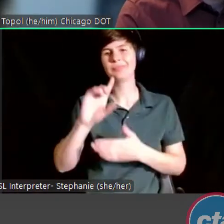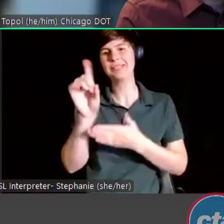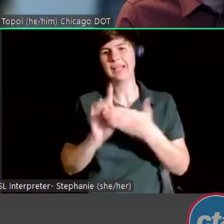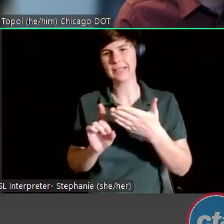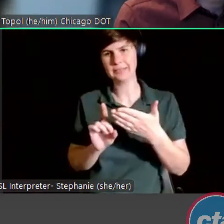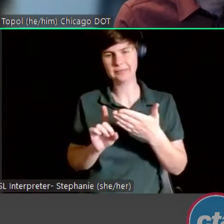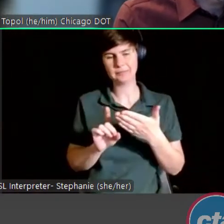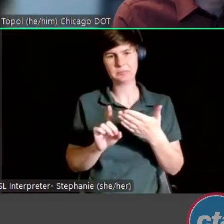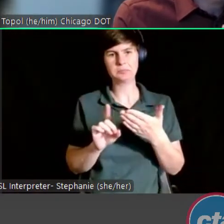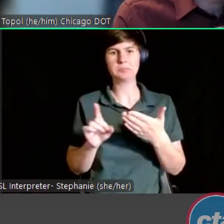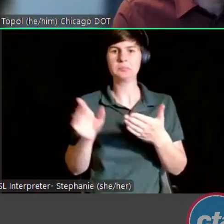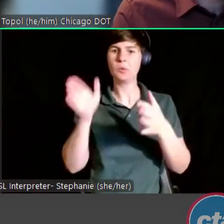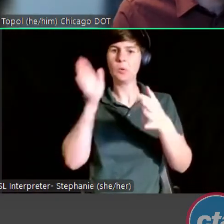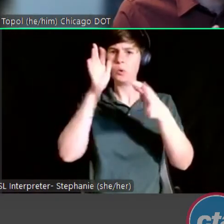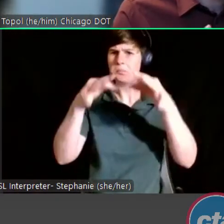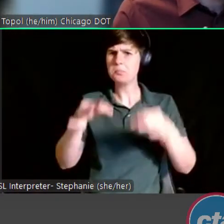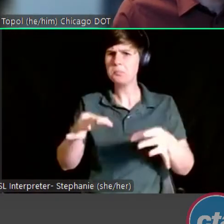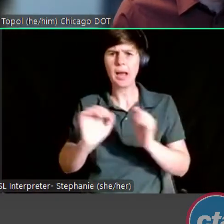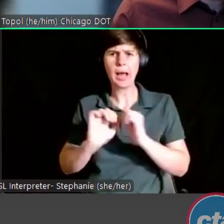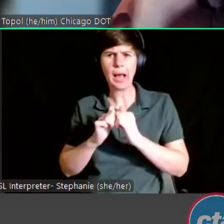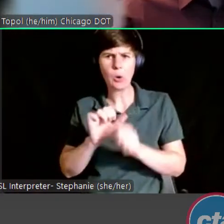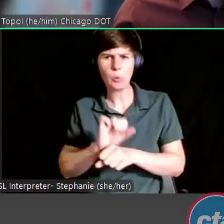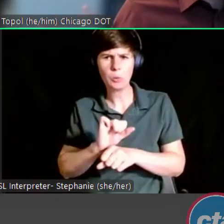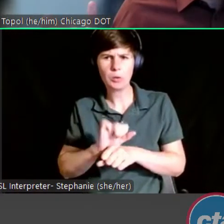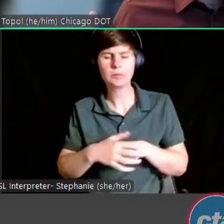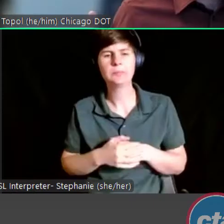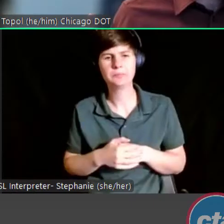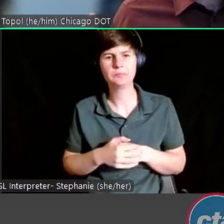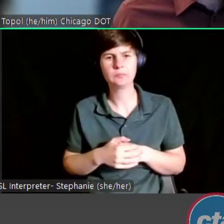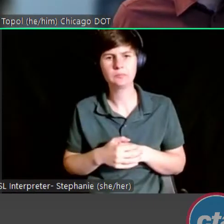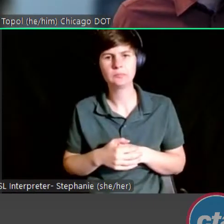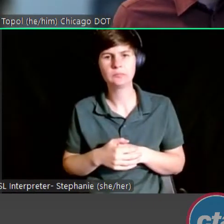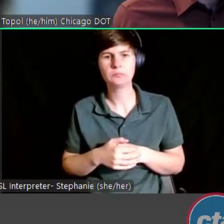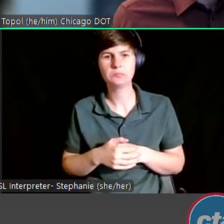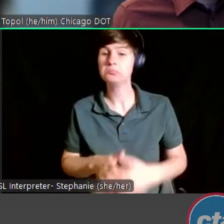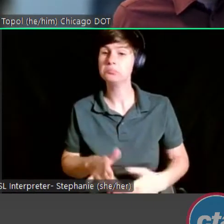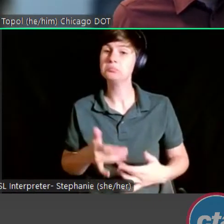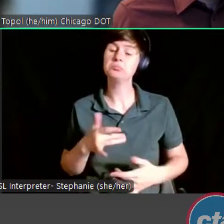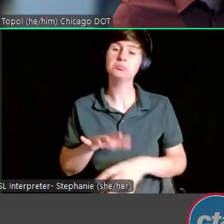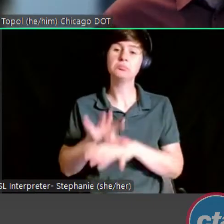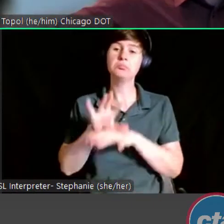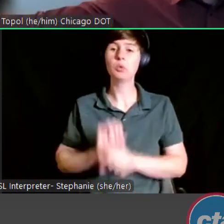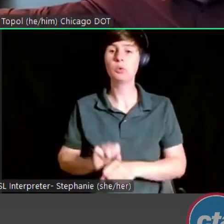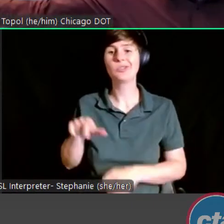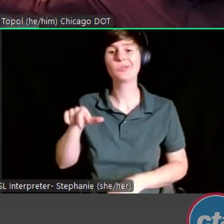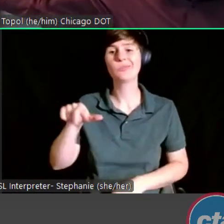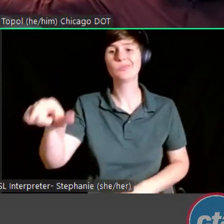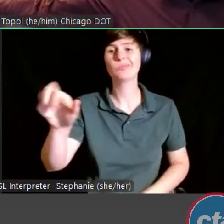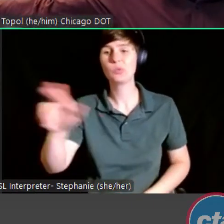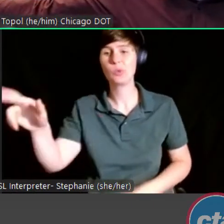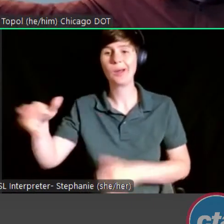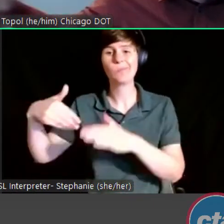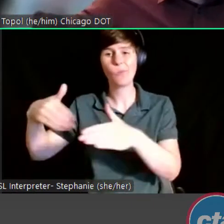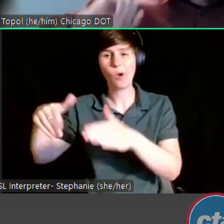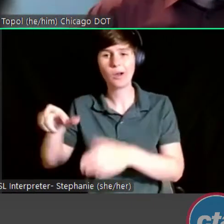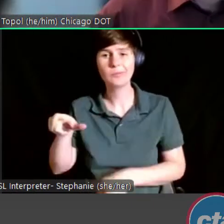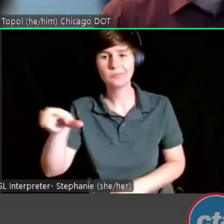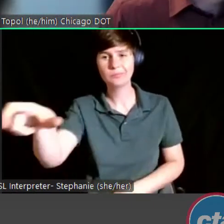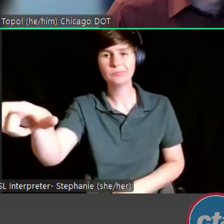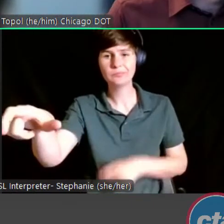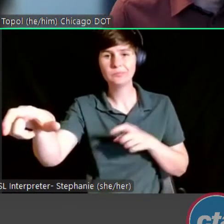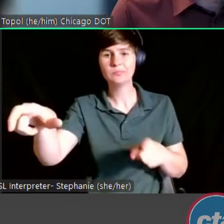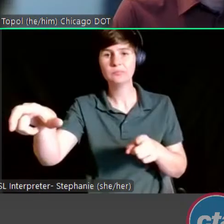different ways these work. But what we see in front of us is a traditional sidewalk on the right side, and then we have a raised